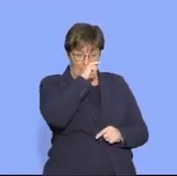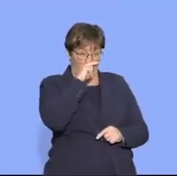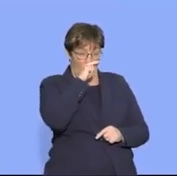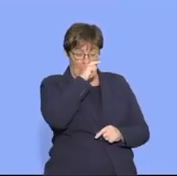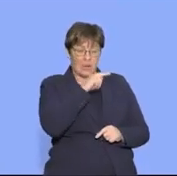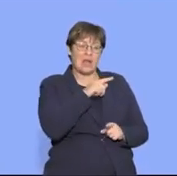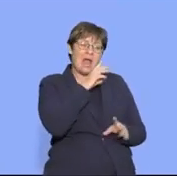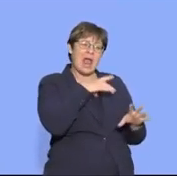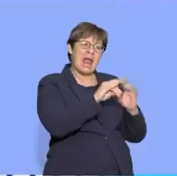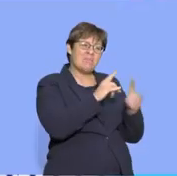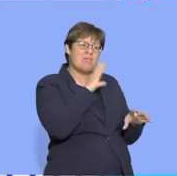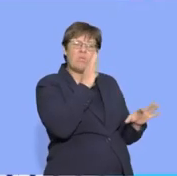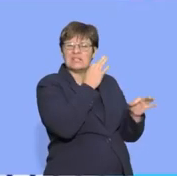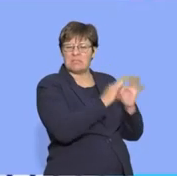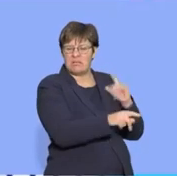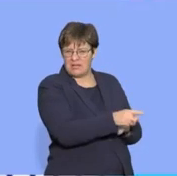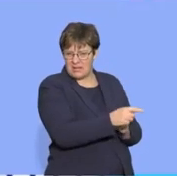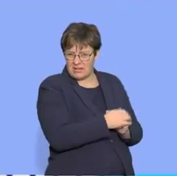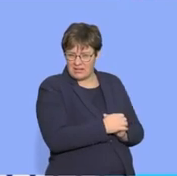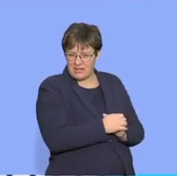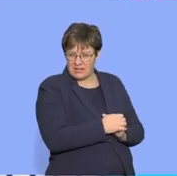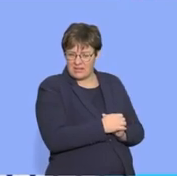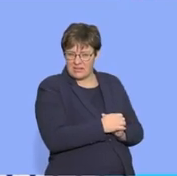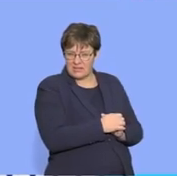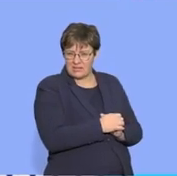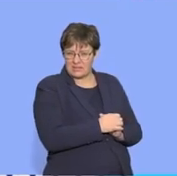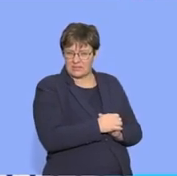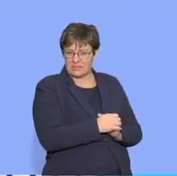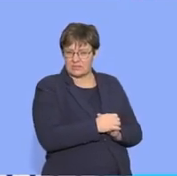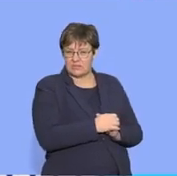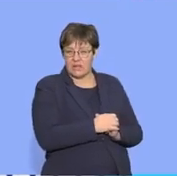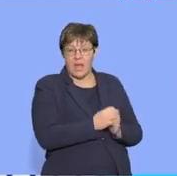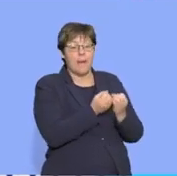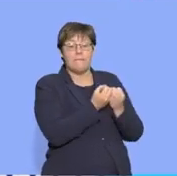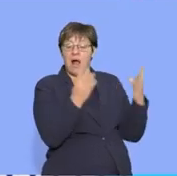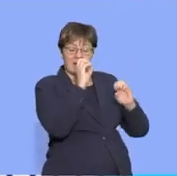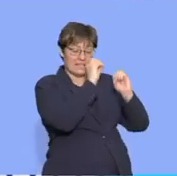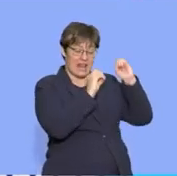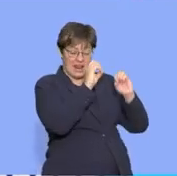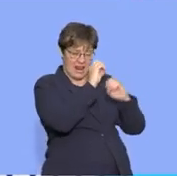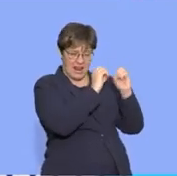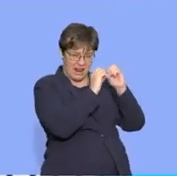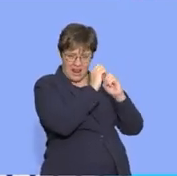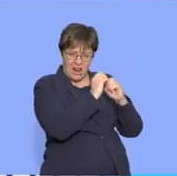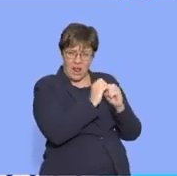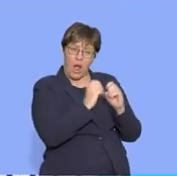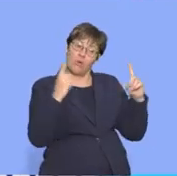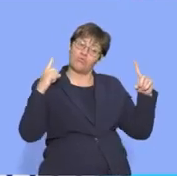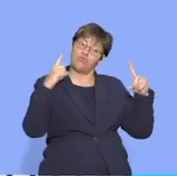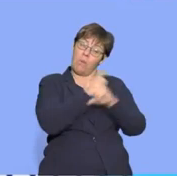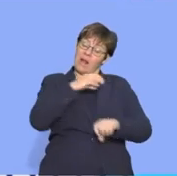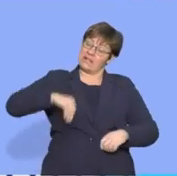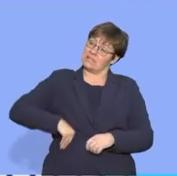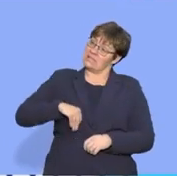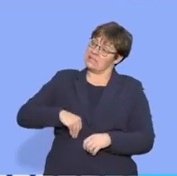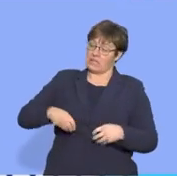of the Cambrian explosion, animals were simple. Even though they were multicellular, they didn't have